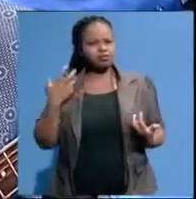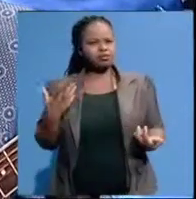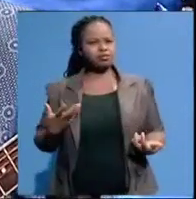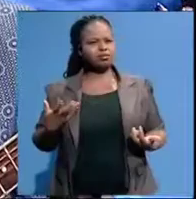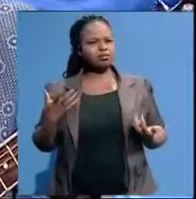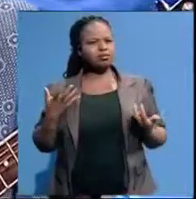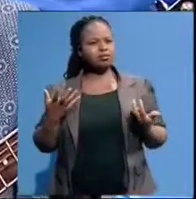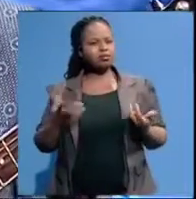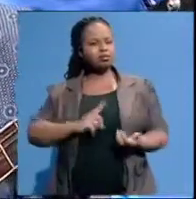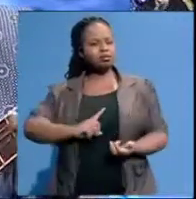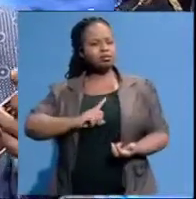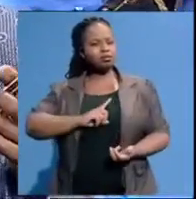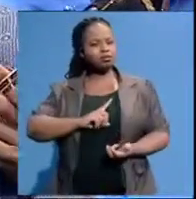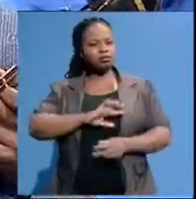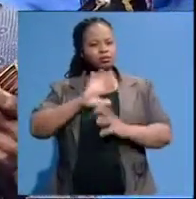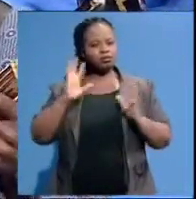uma sewe